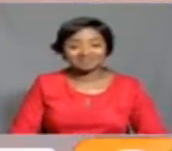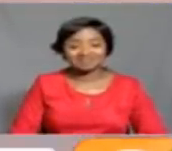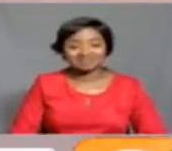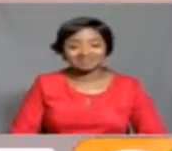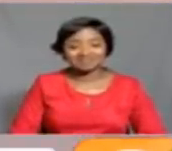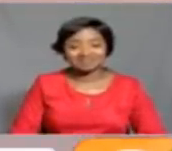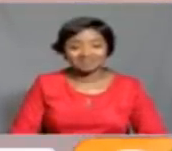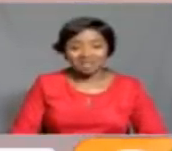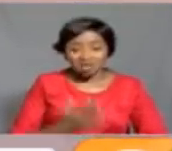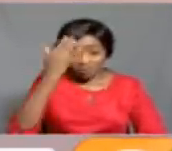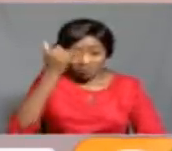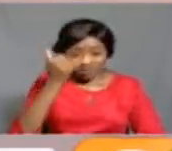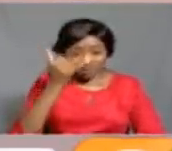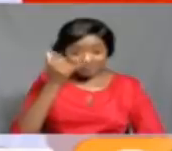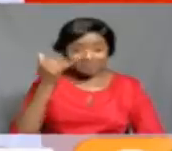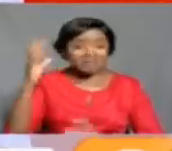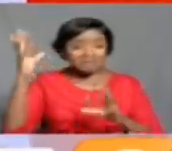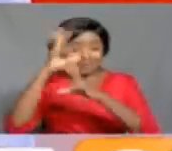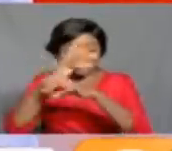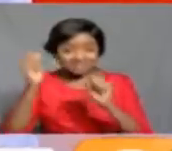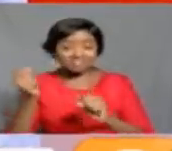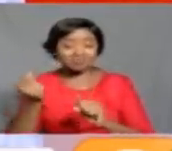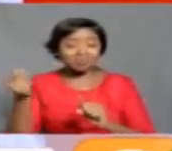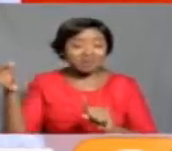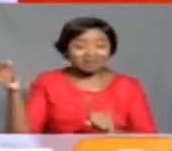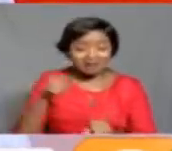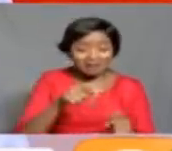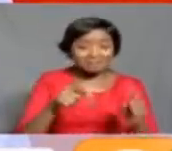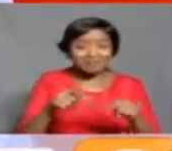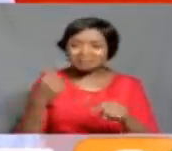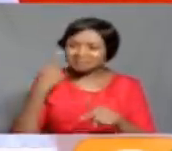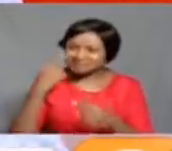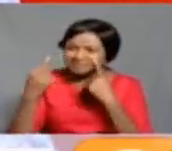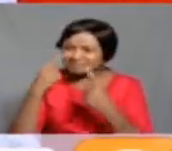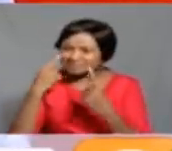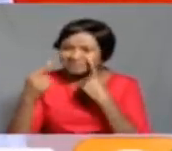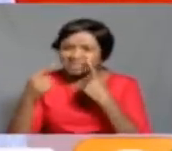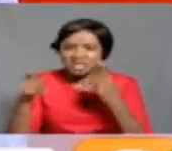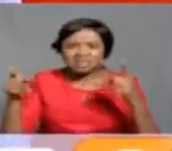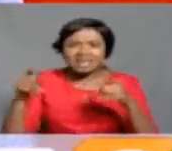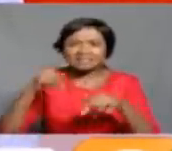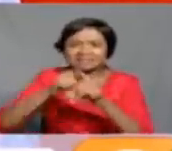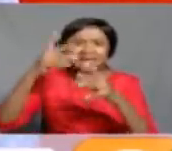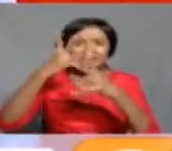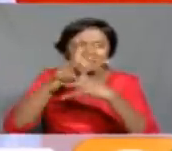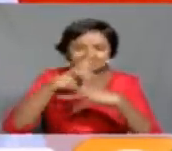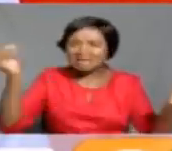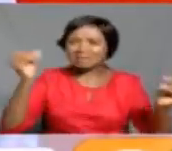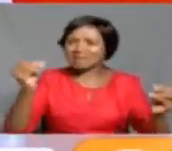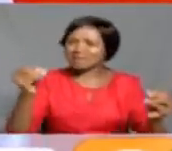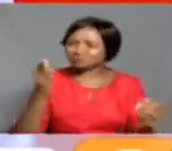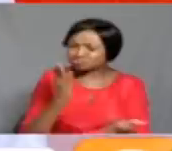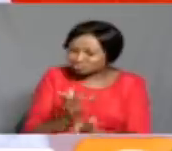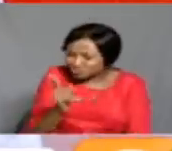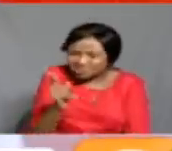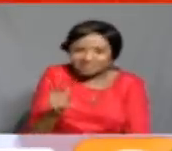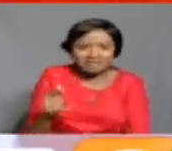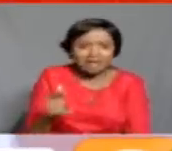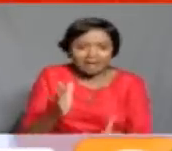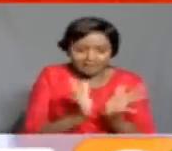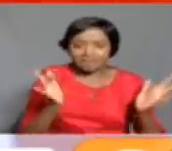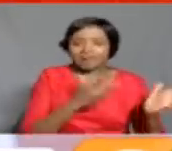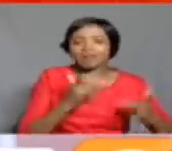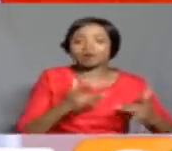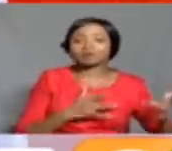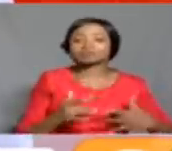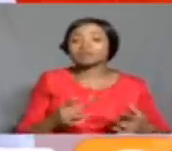Because, you know, presidential appearances and disappearances are news items. They are issues of public concern. And again, what is the role of the